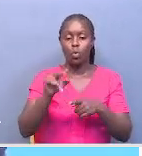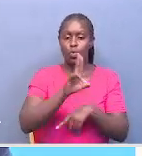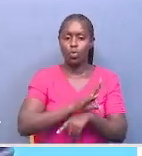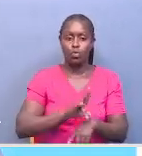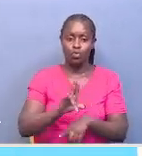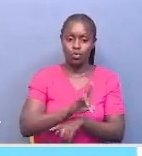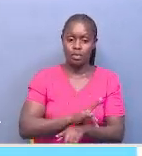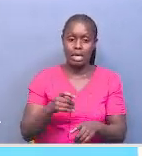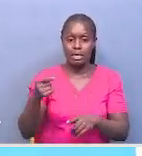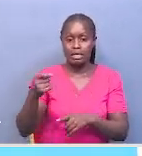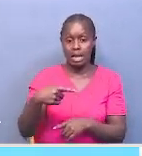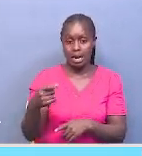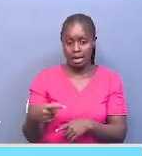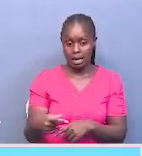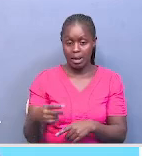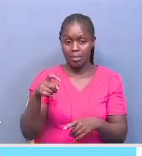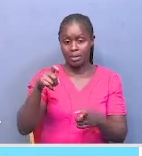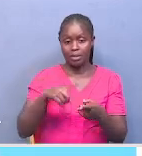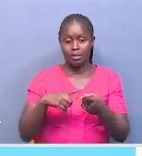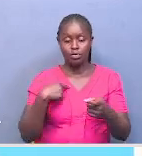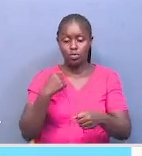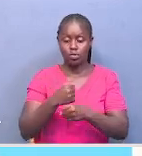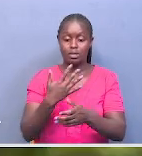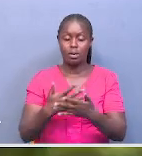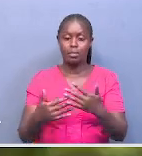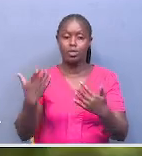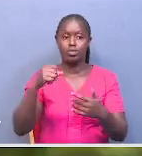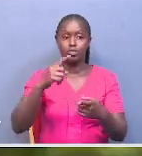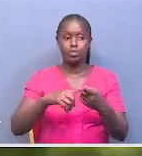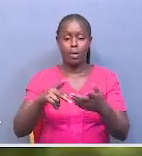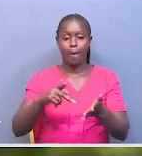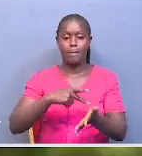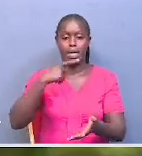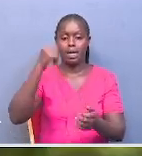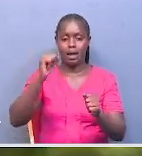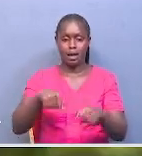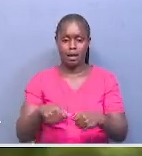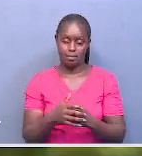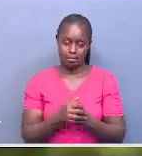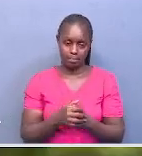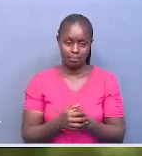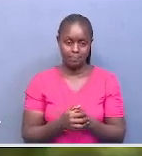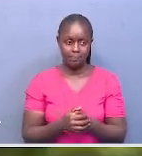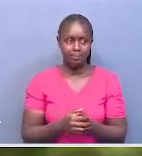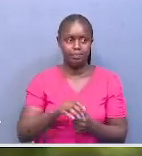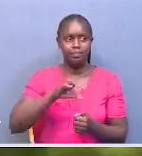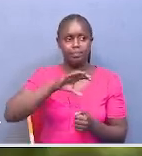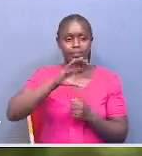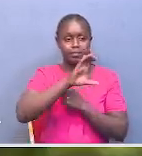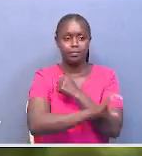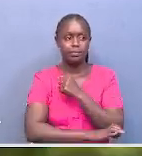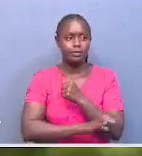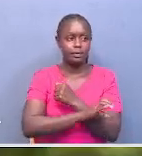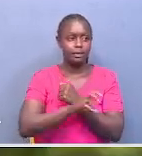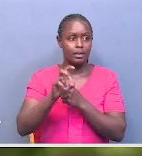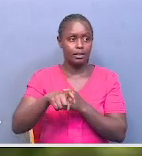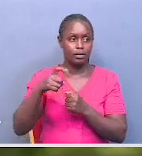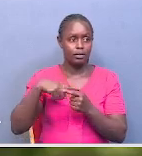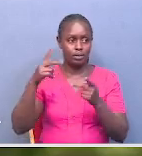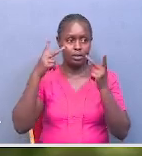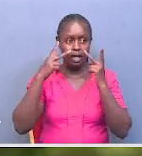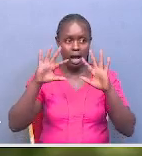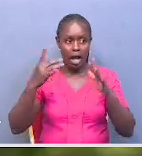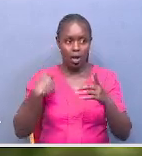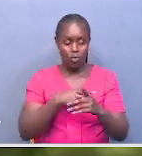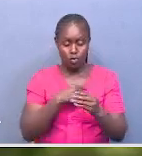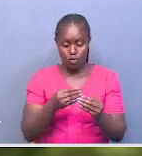down tools so that they can be paid. And this has been happening in so many counties. The country must look at our recourse on how we need to overcome this